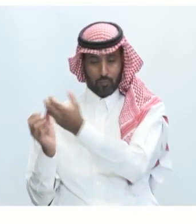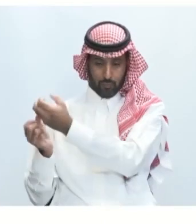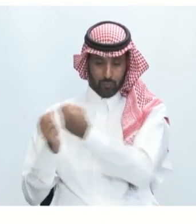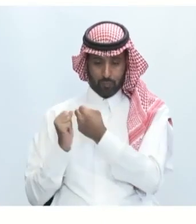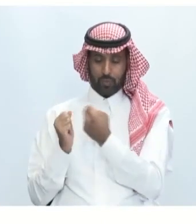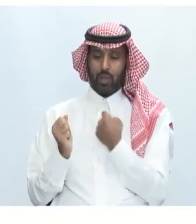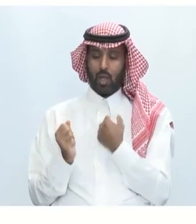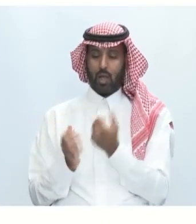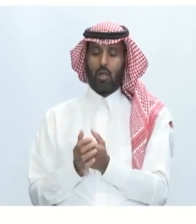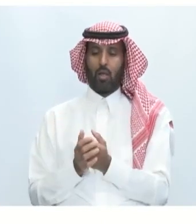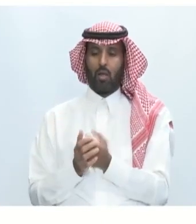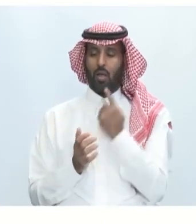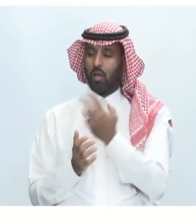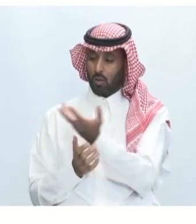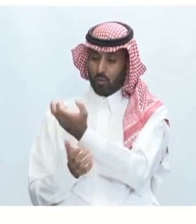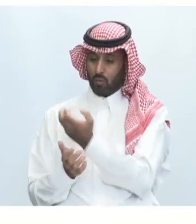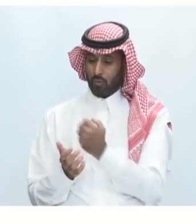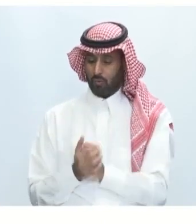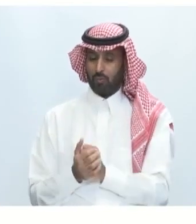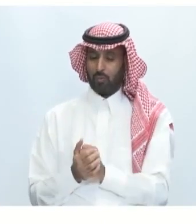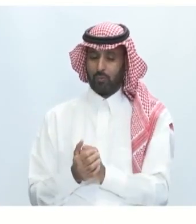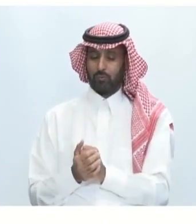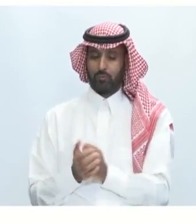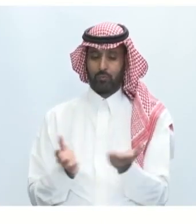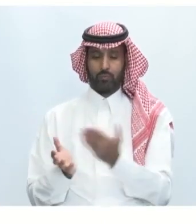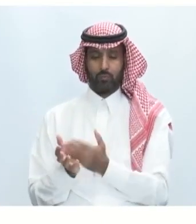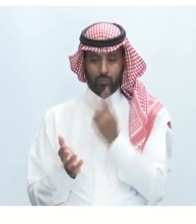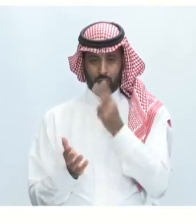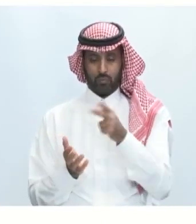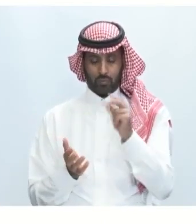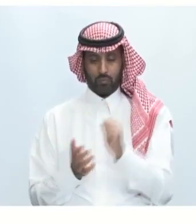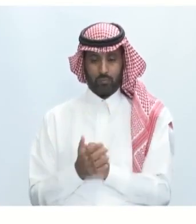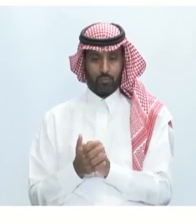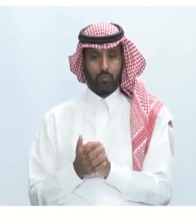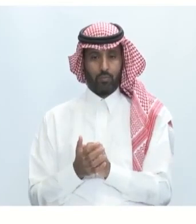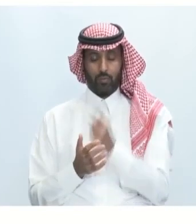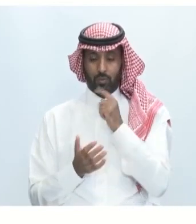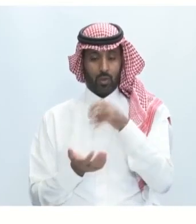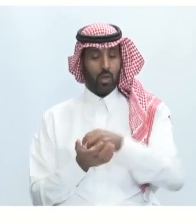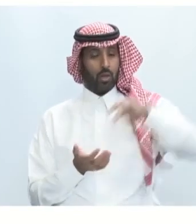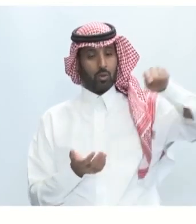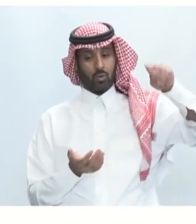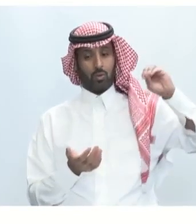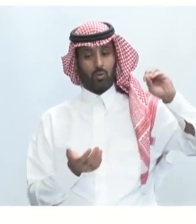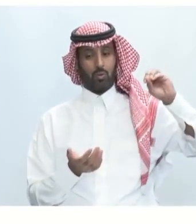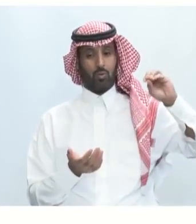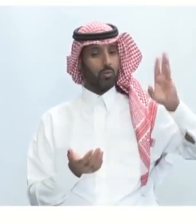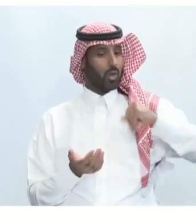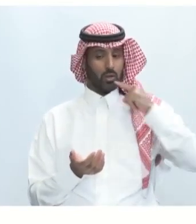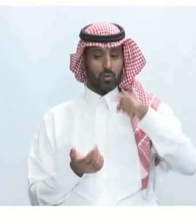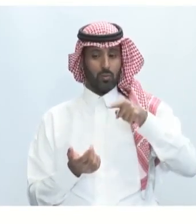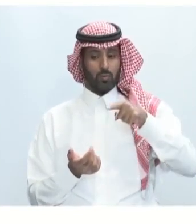getting something. Will you pass a pillow to me? Note here that the preposition to is not